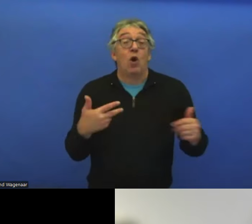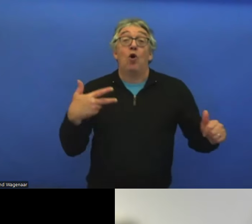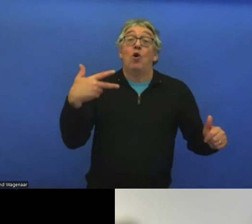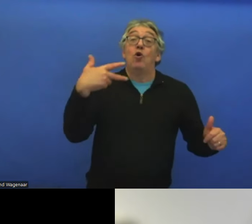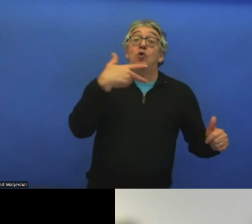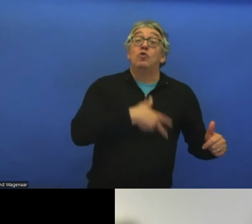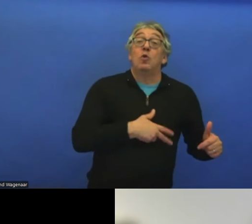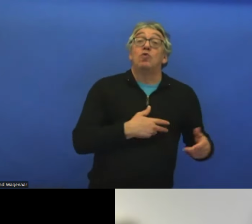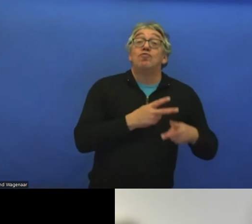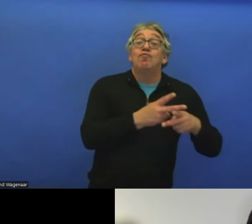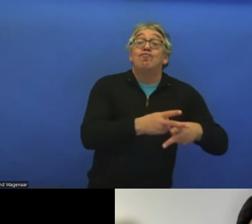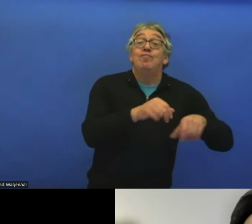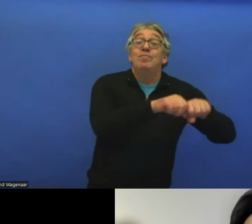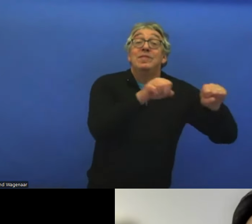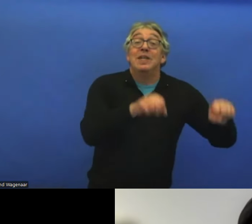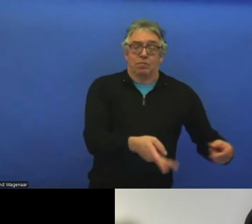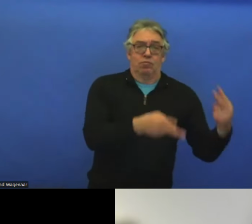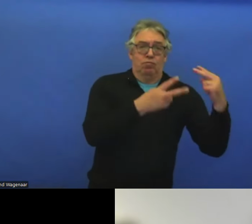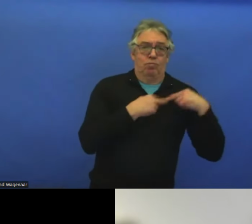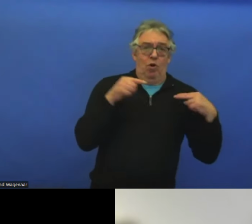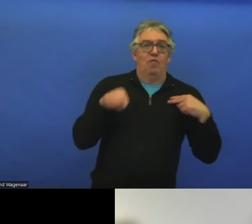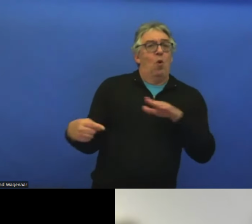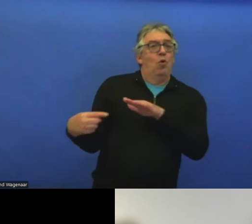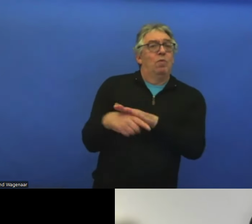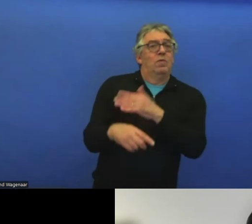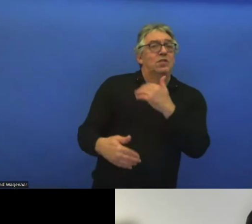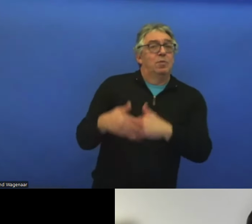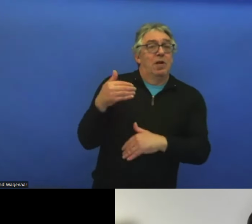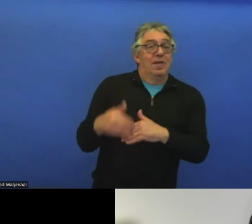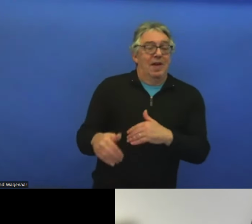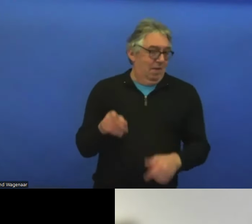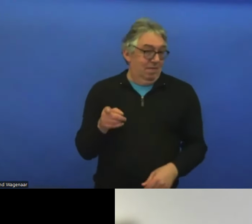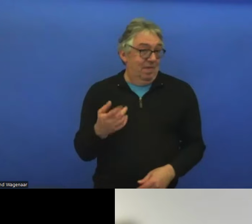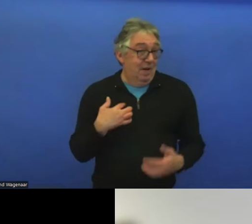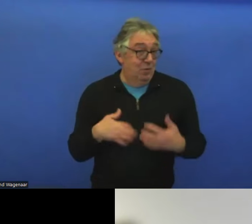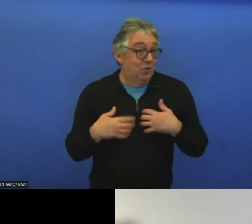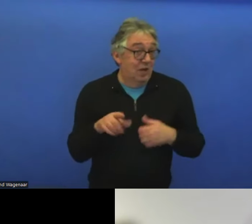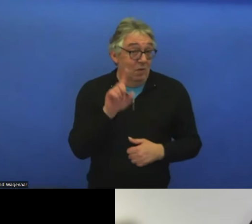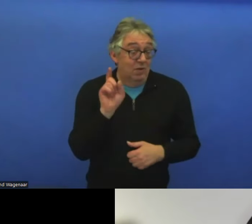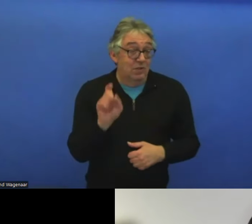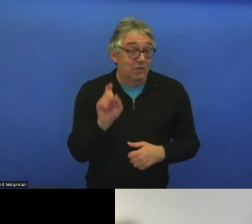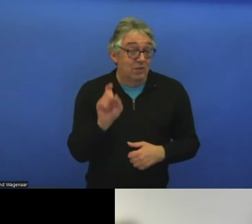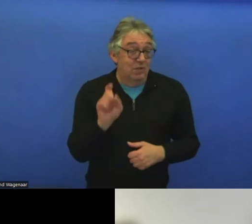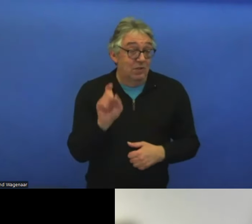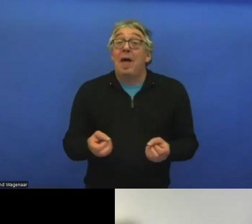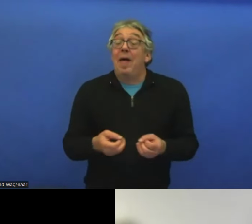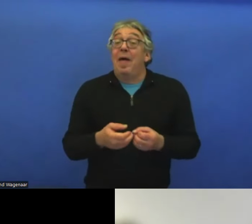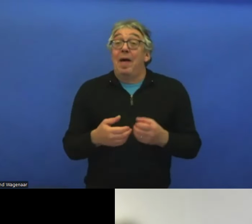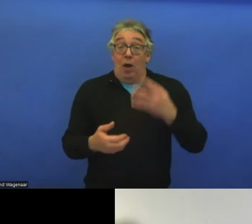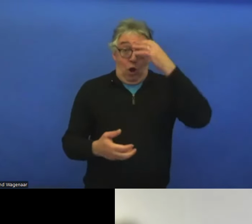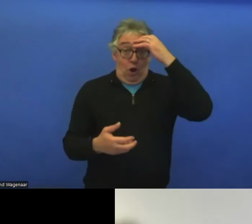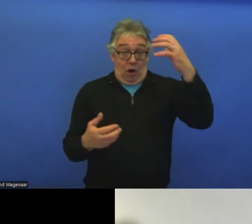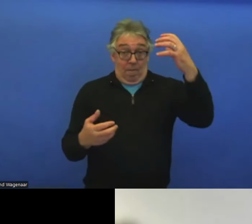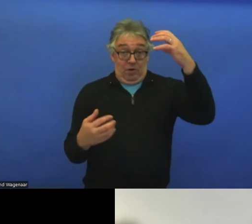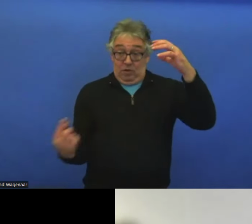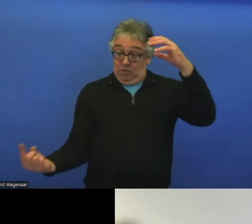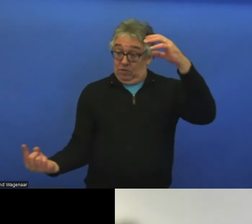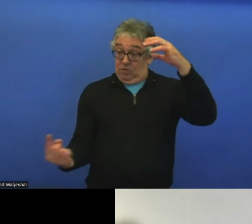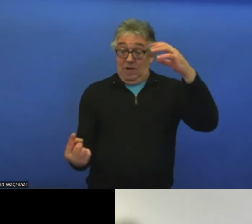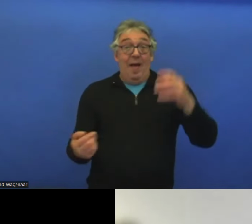disabilities, because initially any person with a disability under the jurisdiction of a state should have